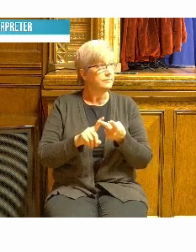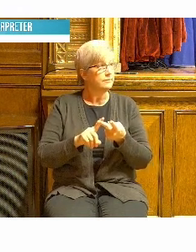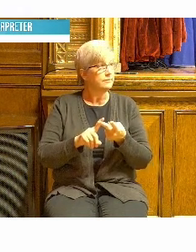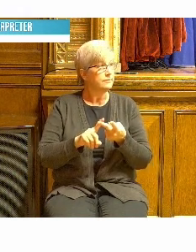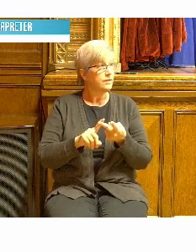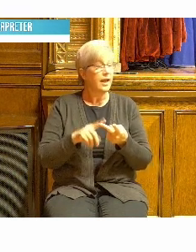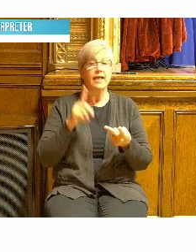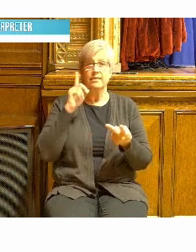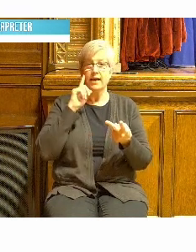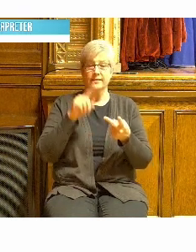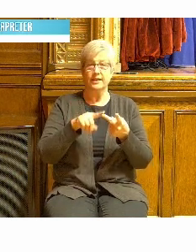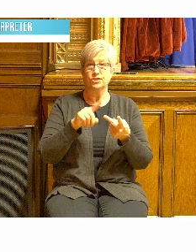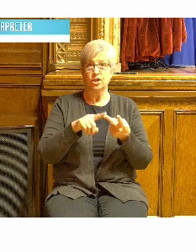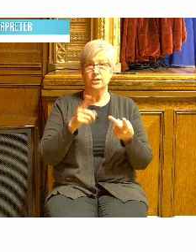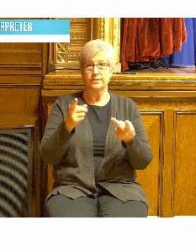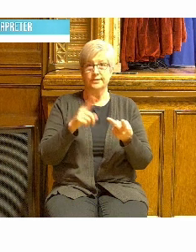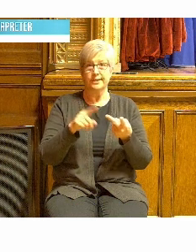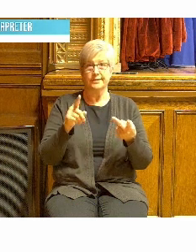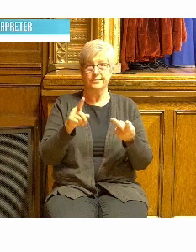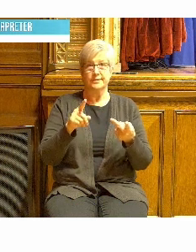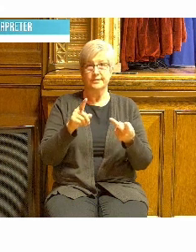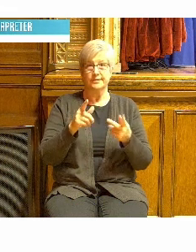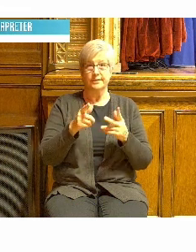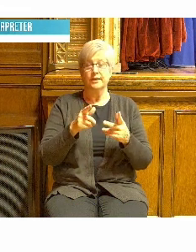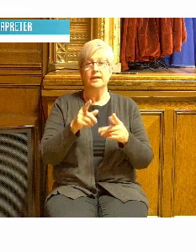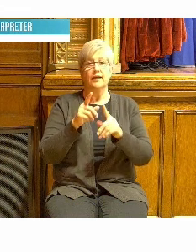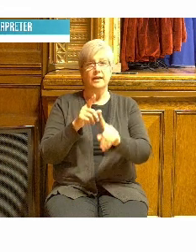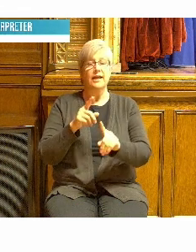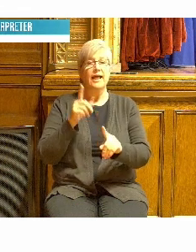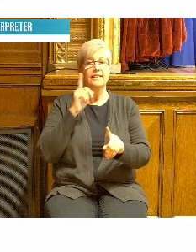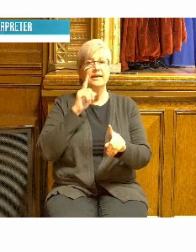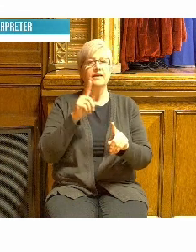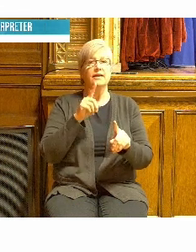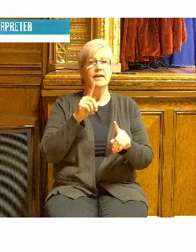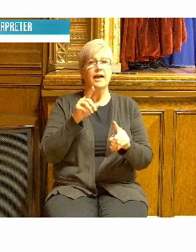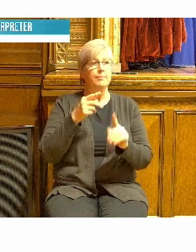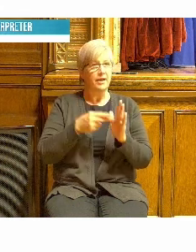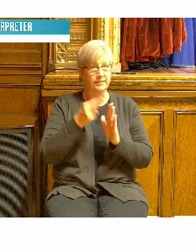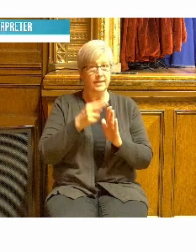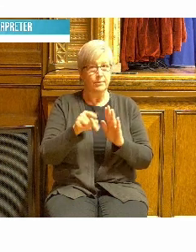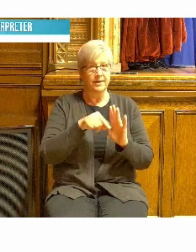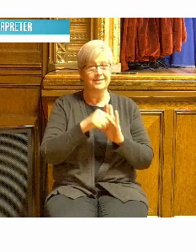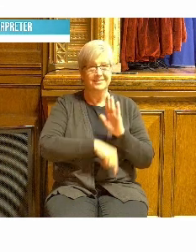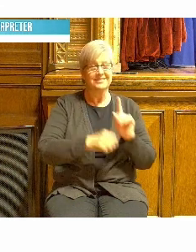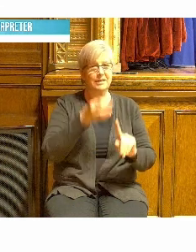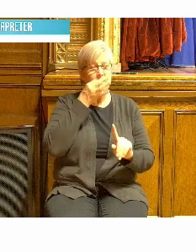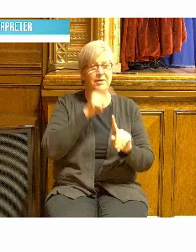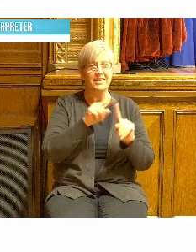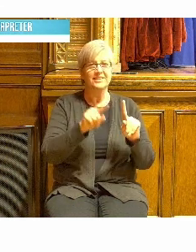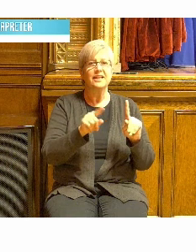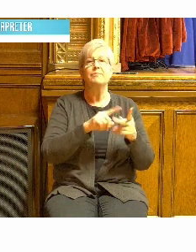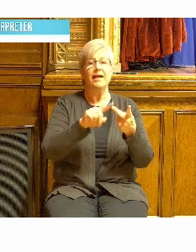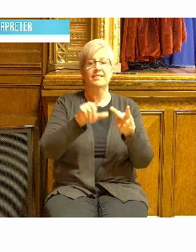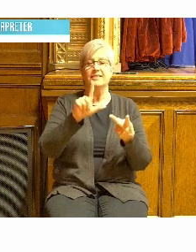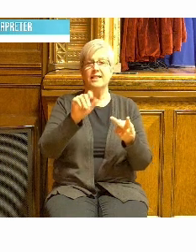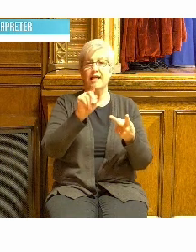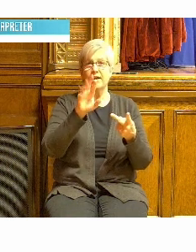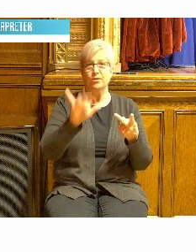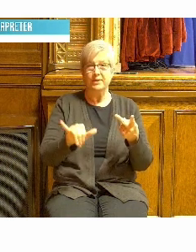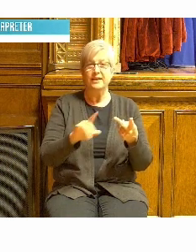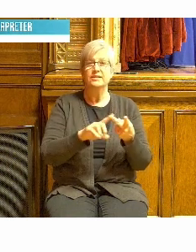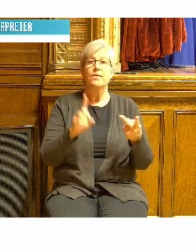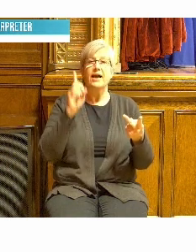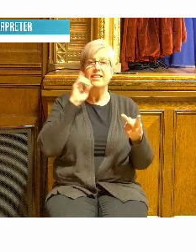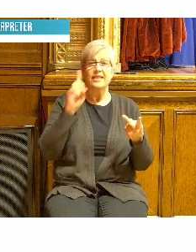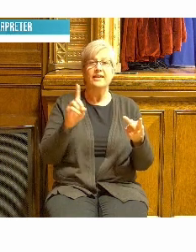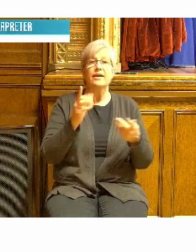which I thought they should have just decriminalized and not legalized. I won't go into it. Secondly, the lotto. I think